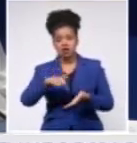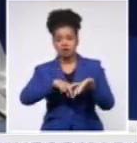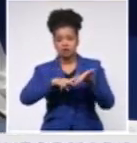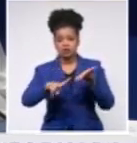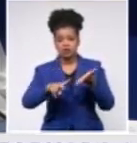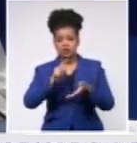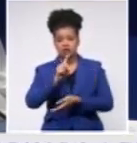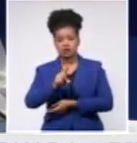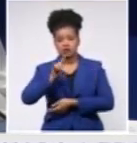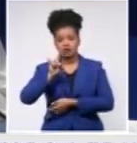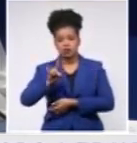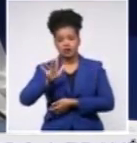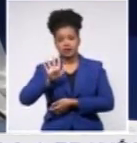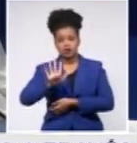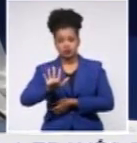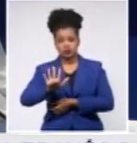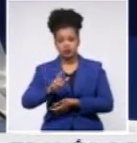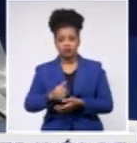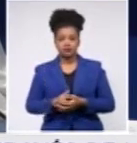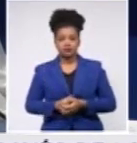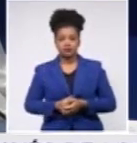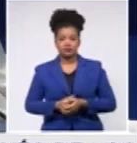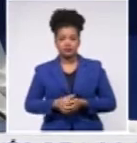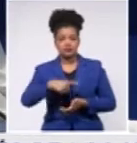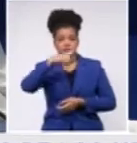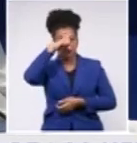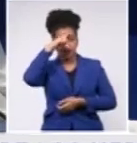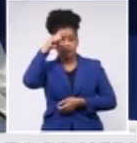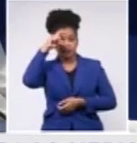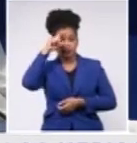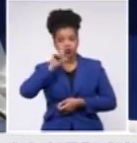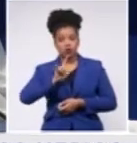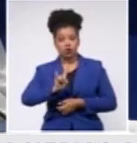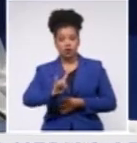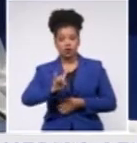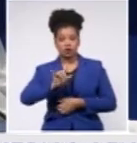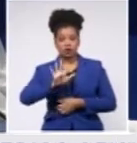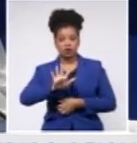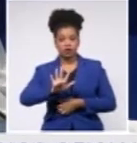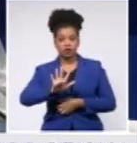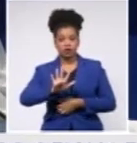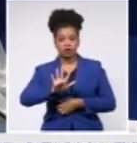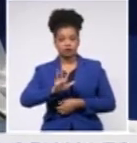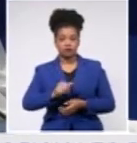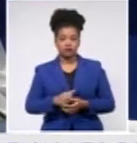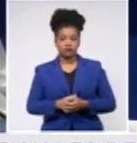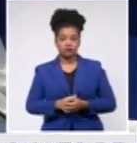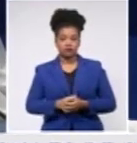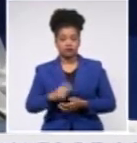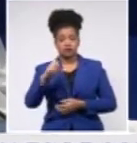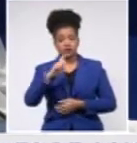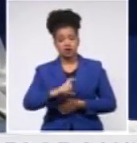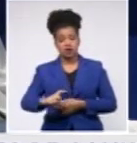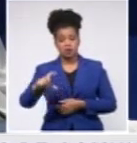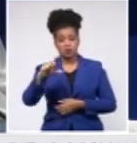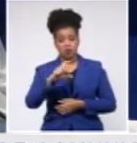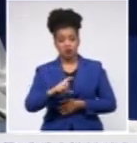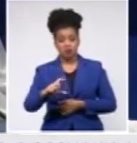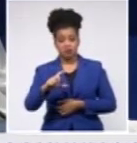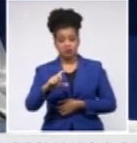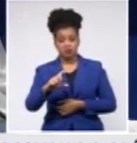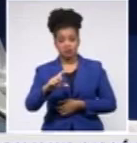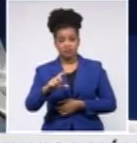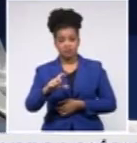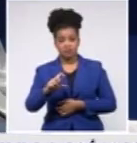1,245, Cienfuegos, 107, Villa Clara, 195,